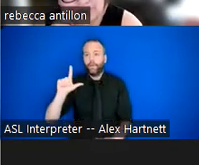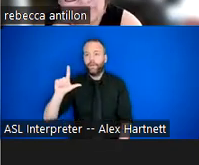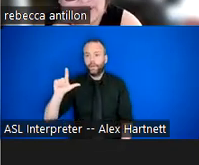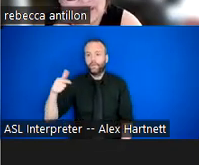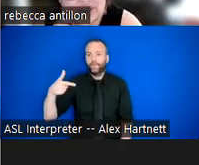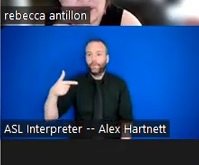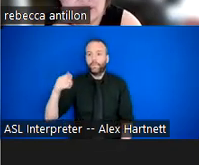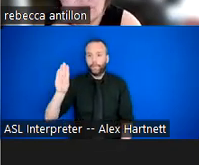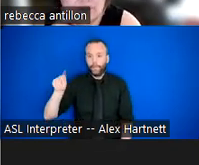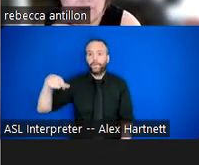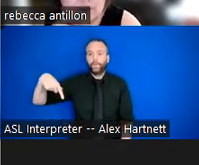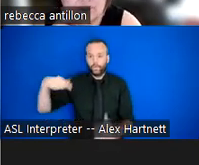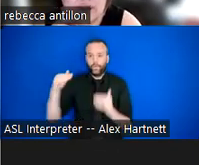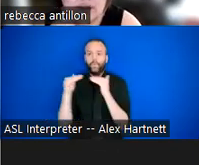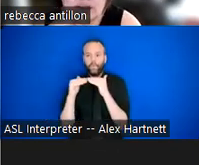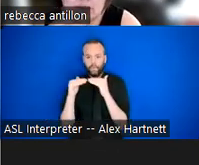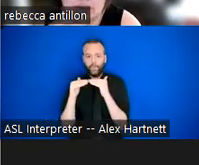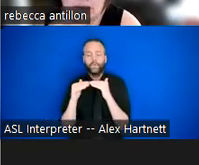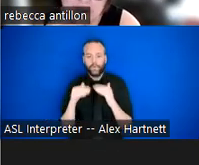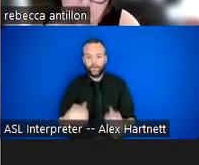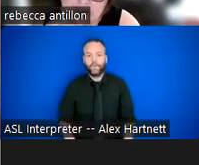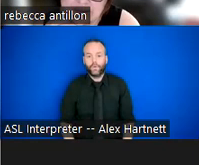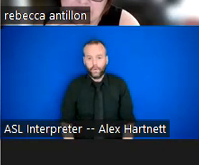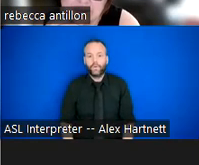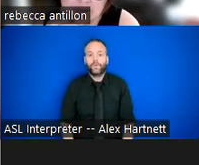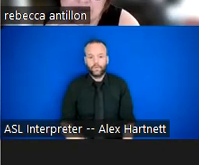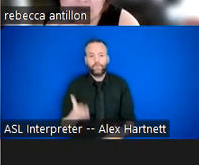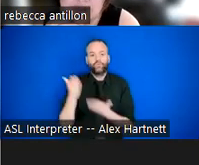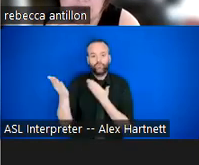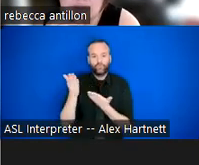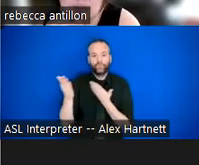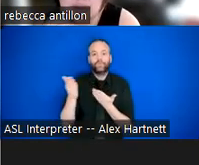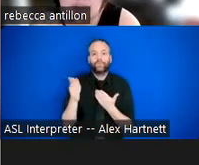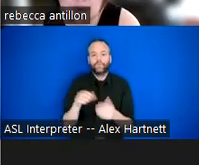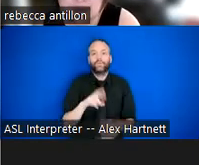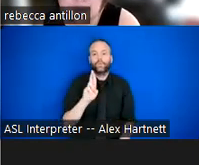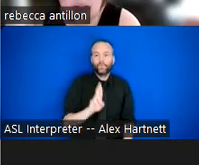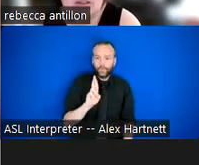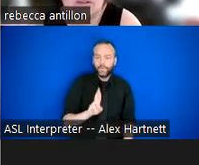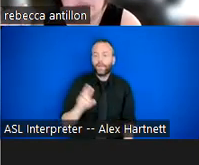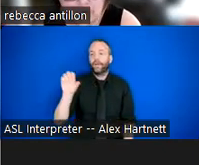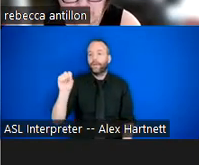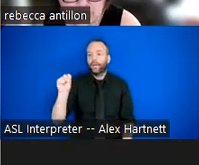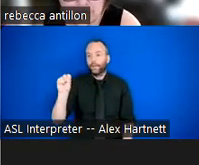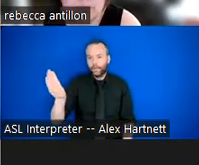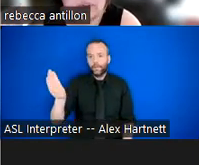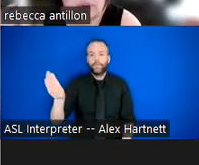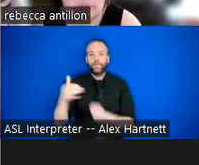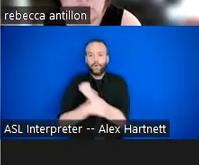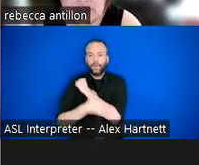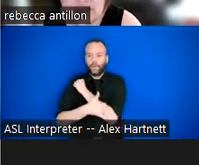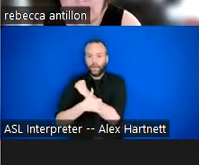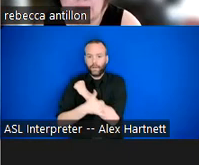people. This agency serves both Riverside and San Bernardino counties, and their services include therapy, support